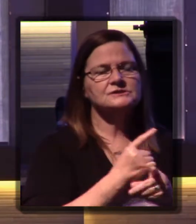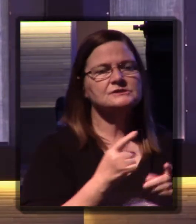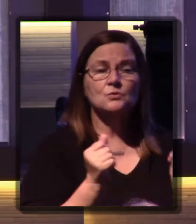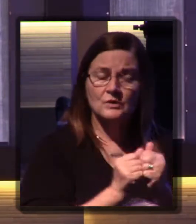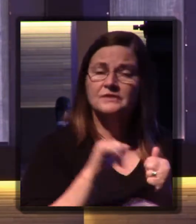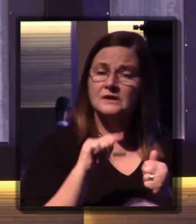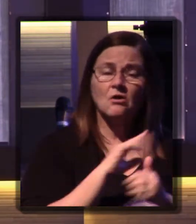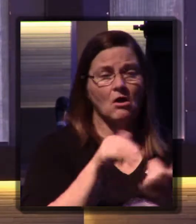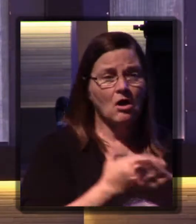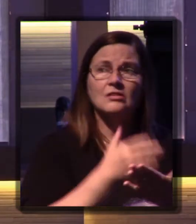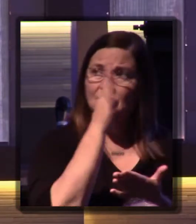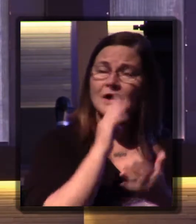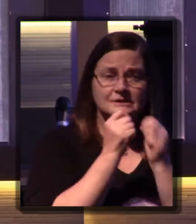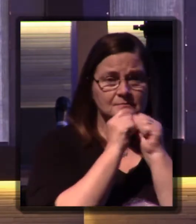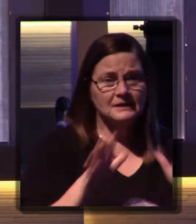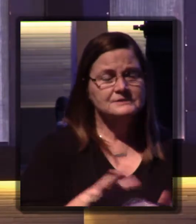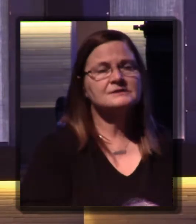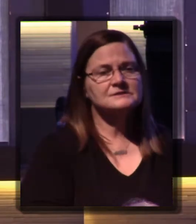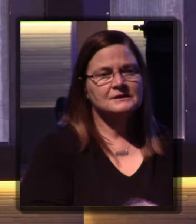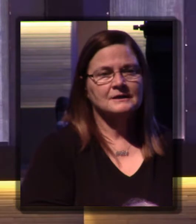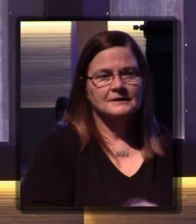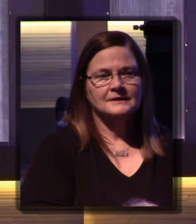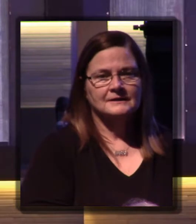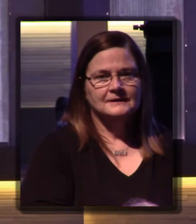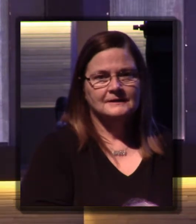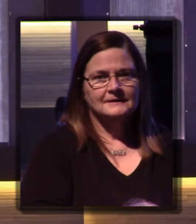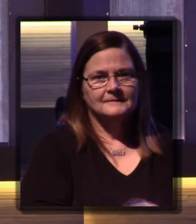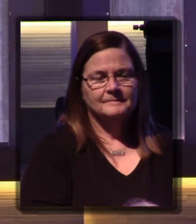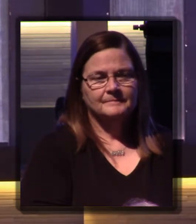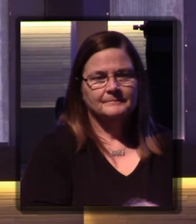with it come all of the blessings that God had promised them.